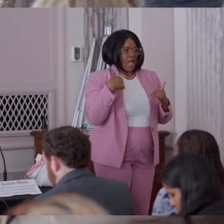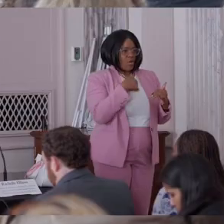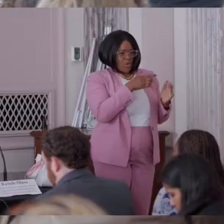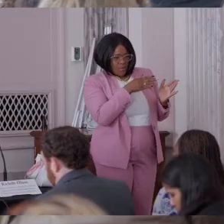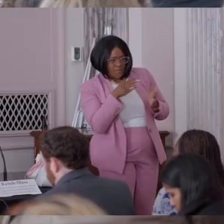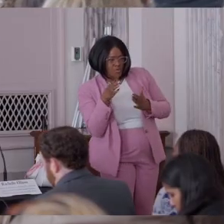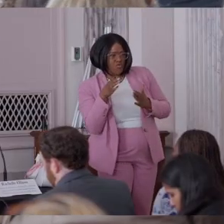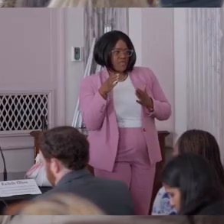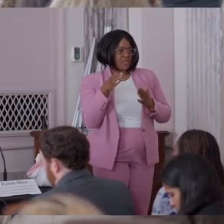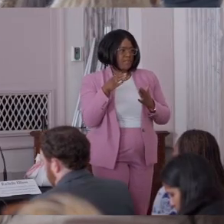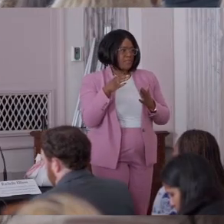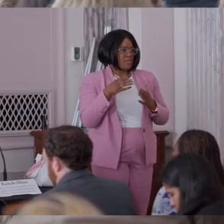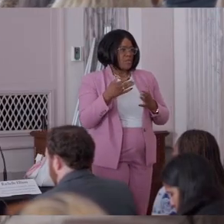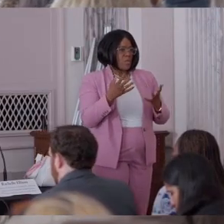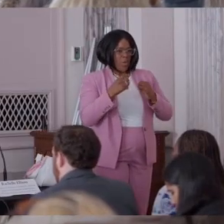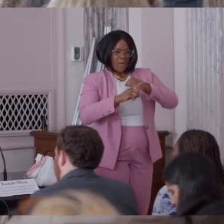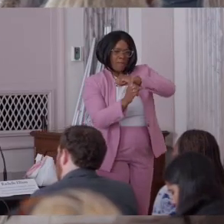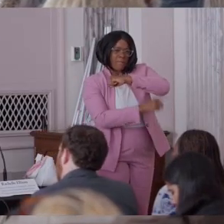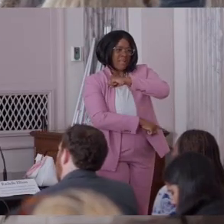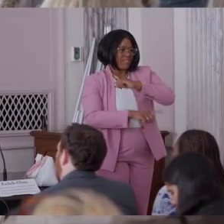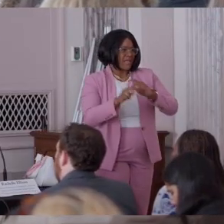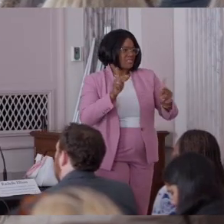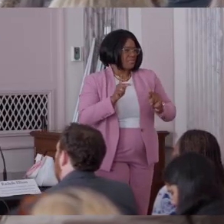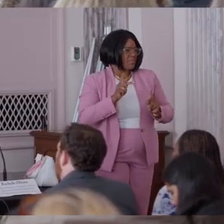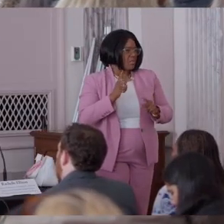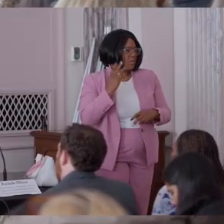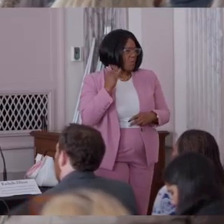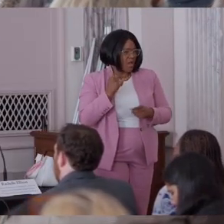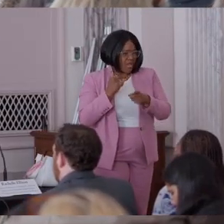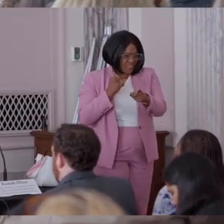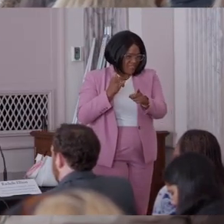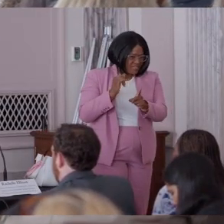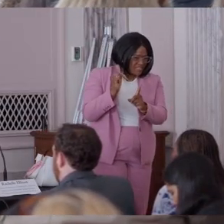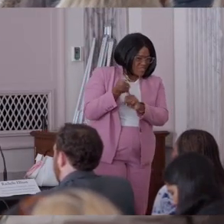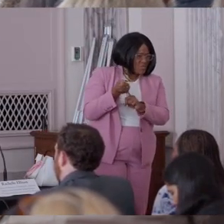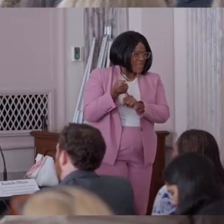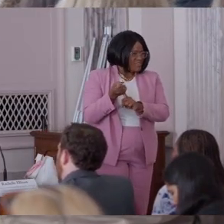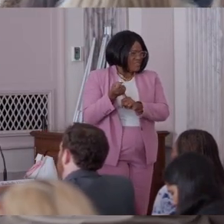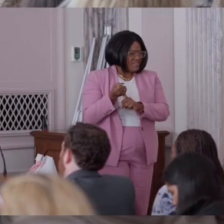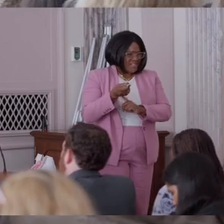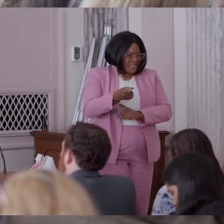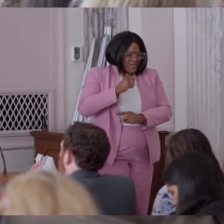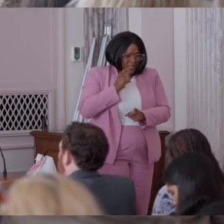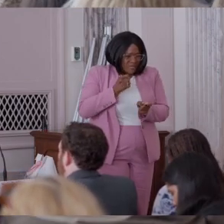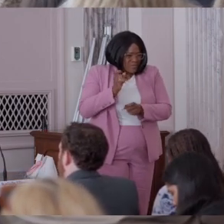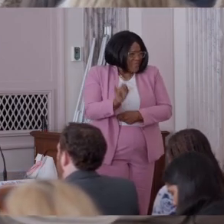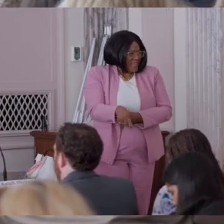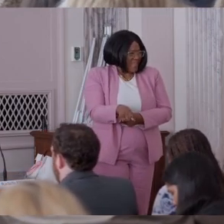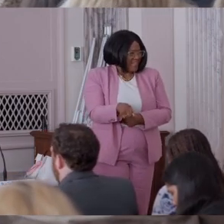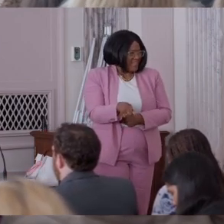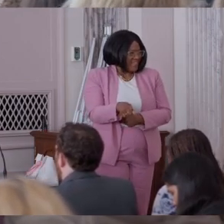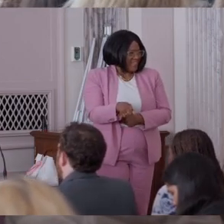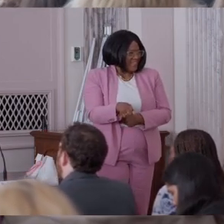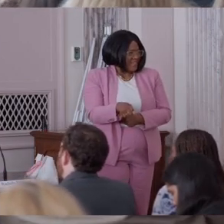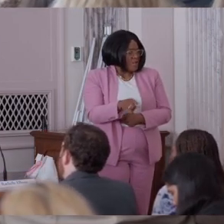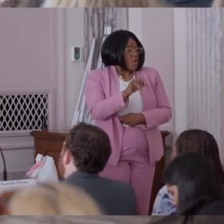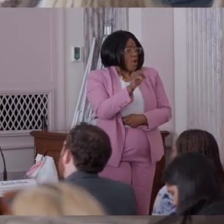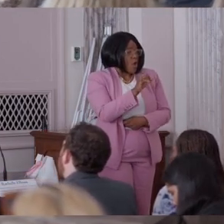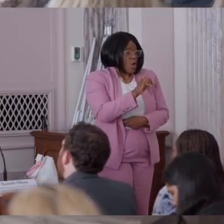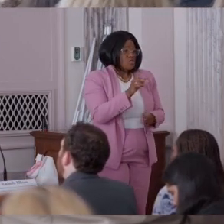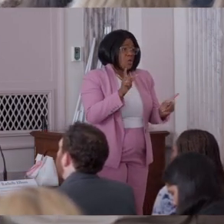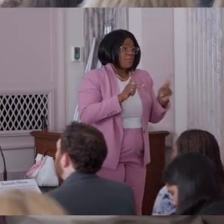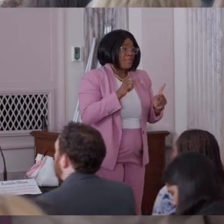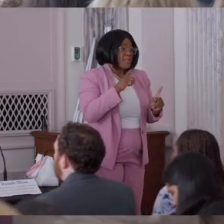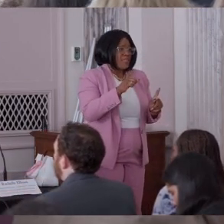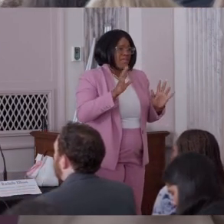towards penalizing people because of conditions that are outside of their control. It also makes people move